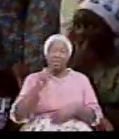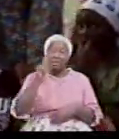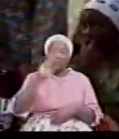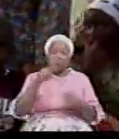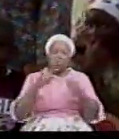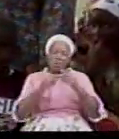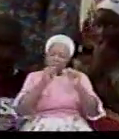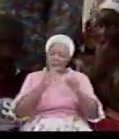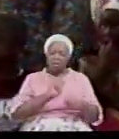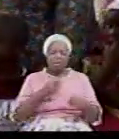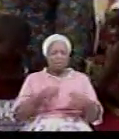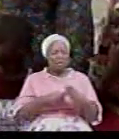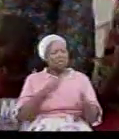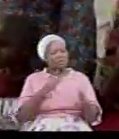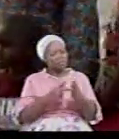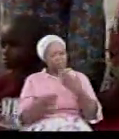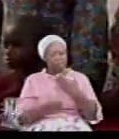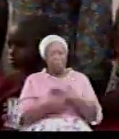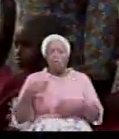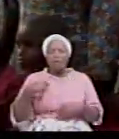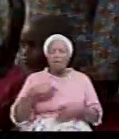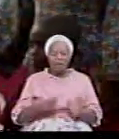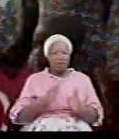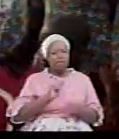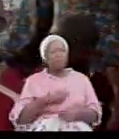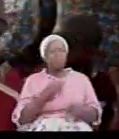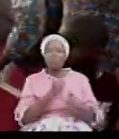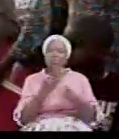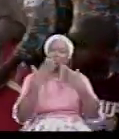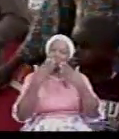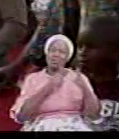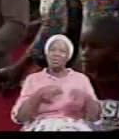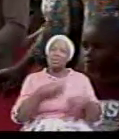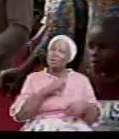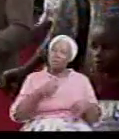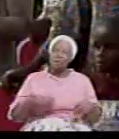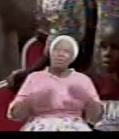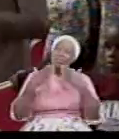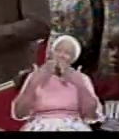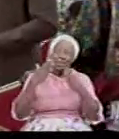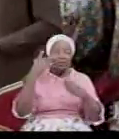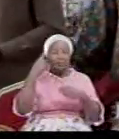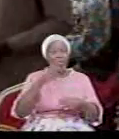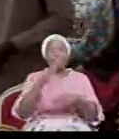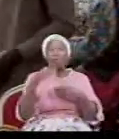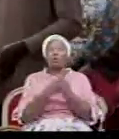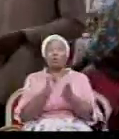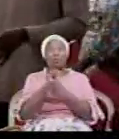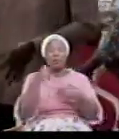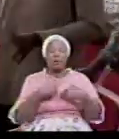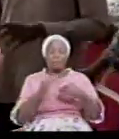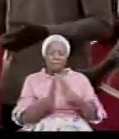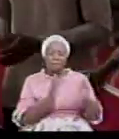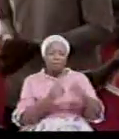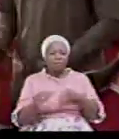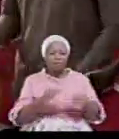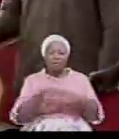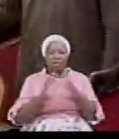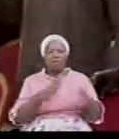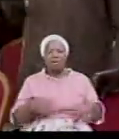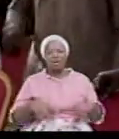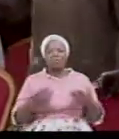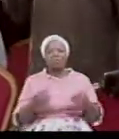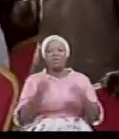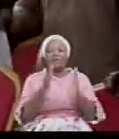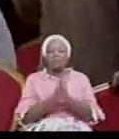of the Lord. The promise of the Lord says, "Fear thou not, for I am with you." We want to thank God for his